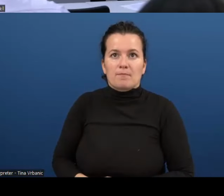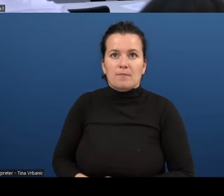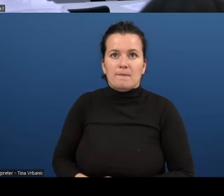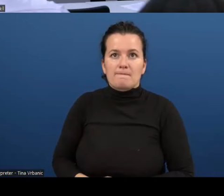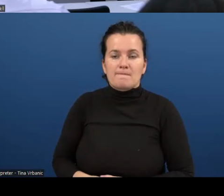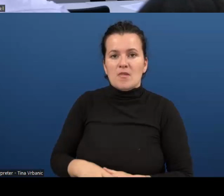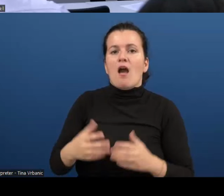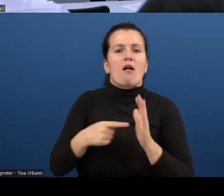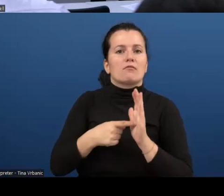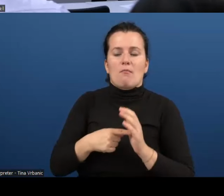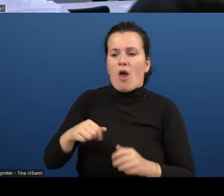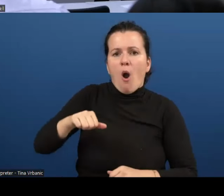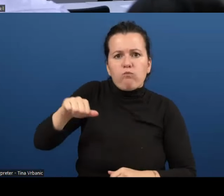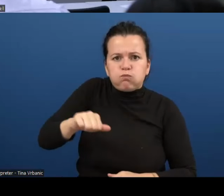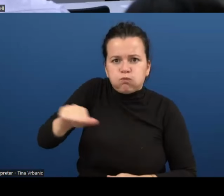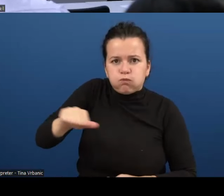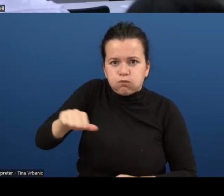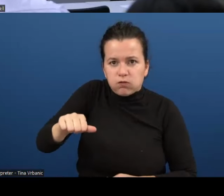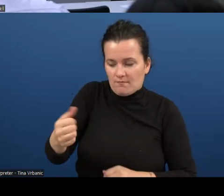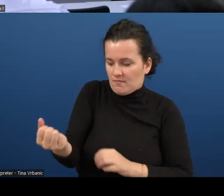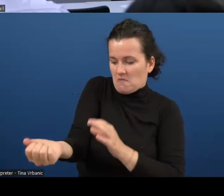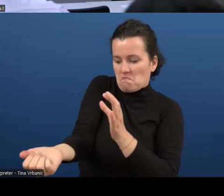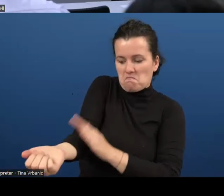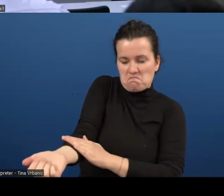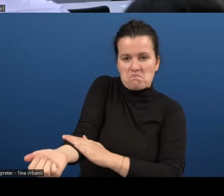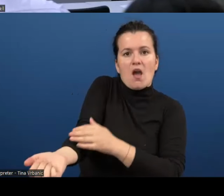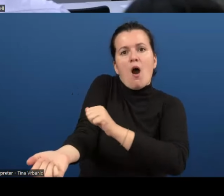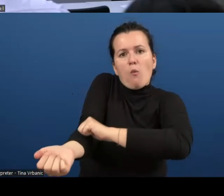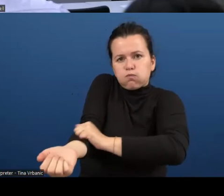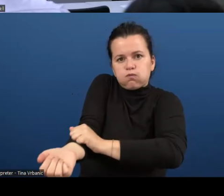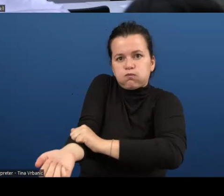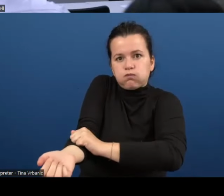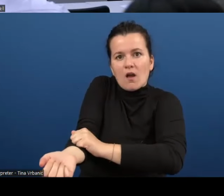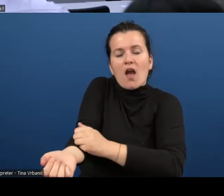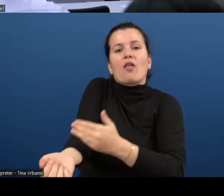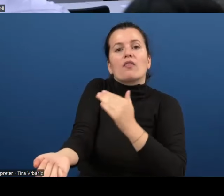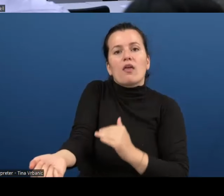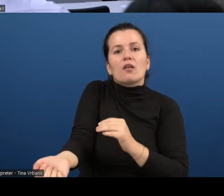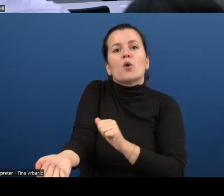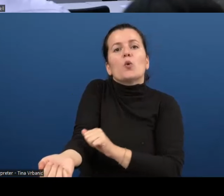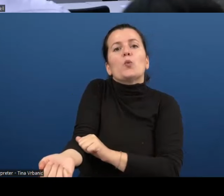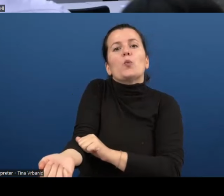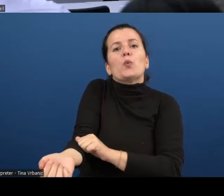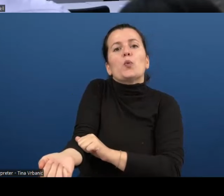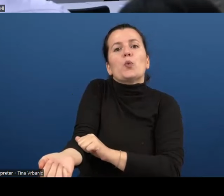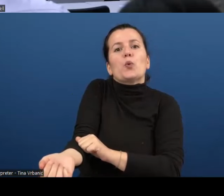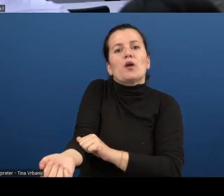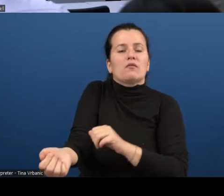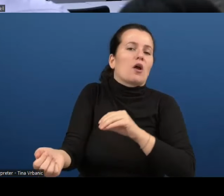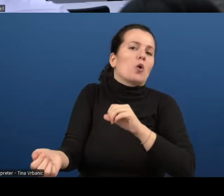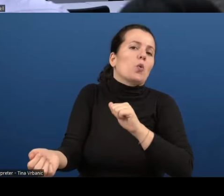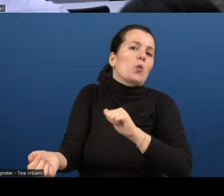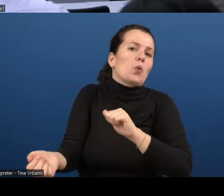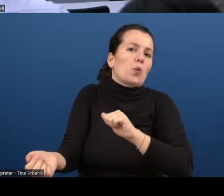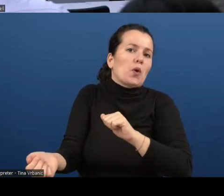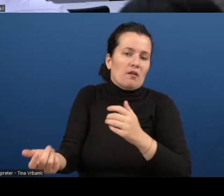weak vibration at the same location, it feels as if it's moving downwards. So it